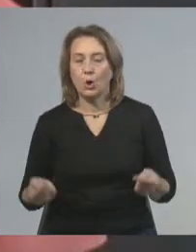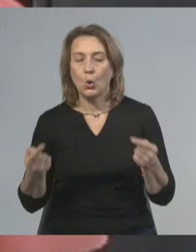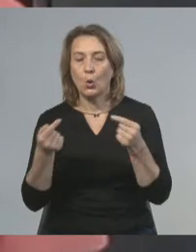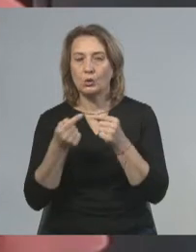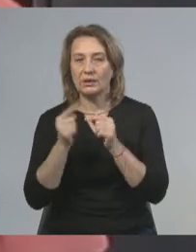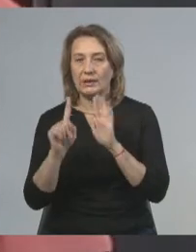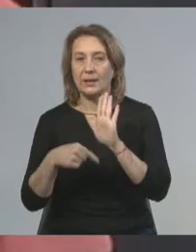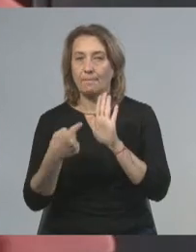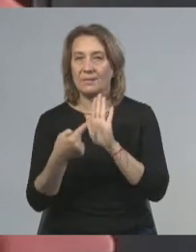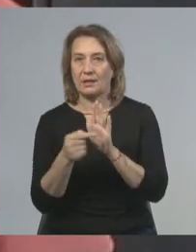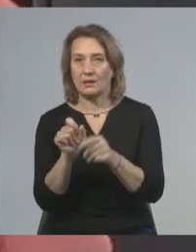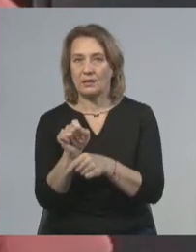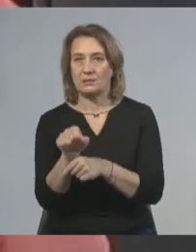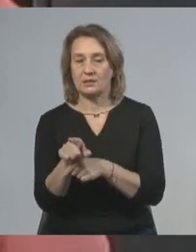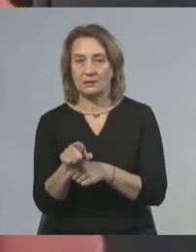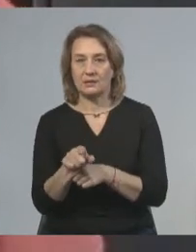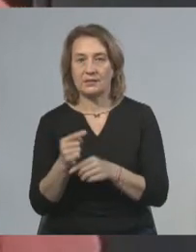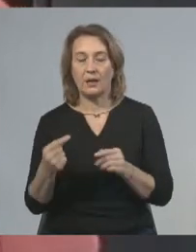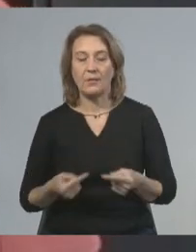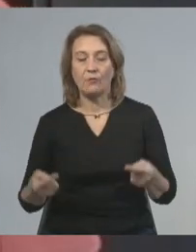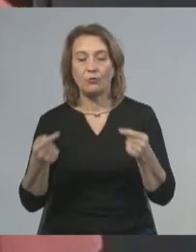i would like to ask